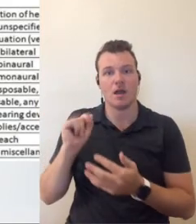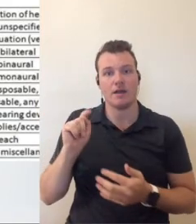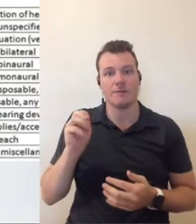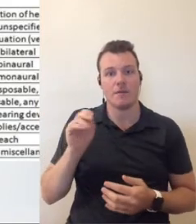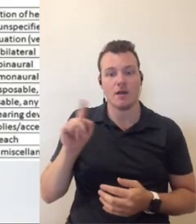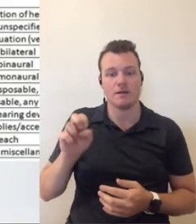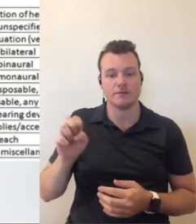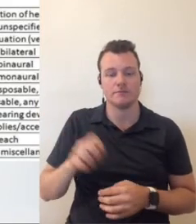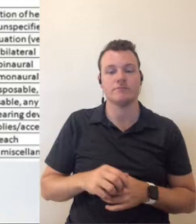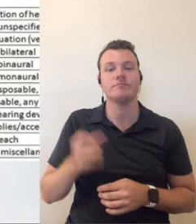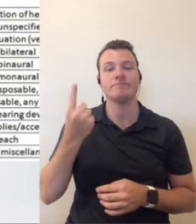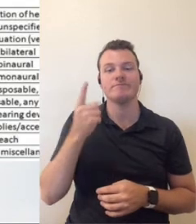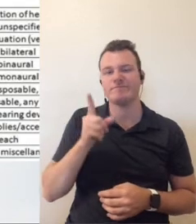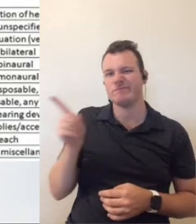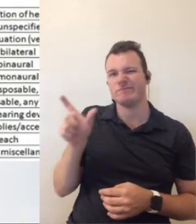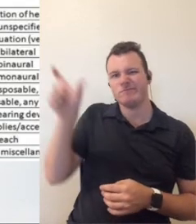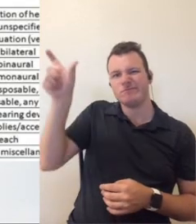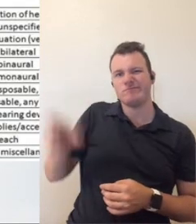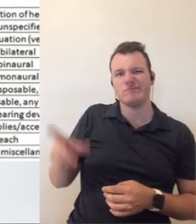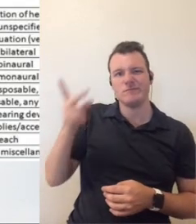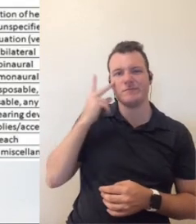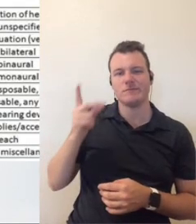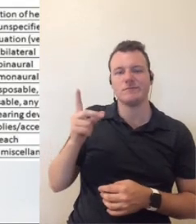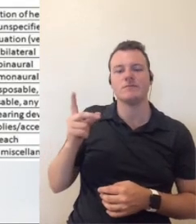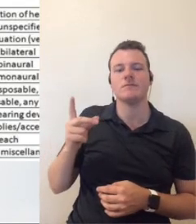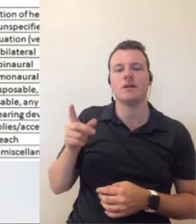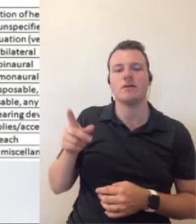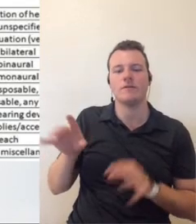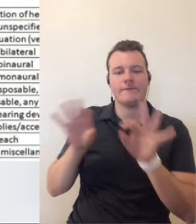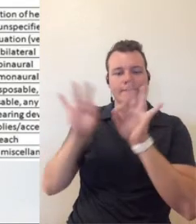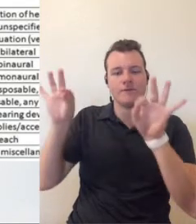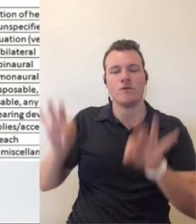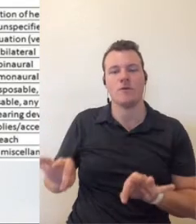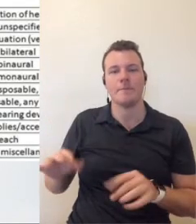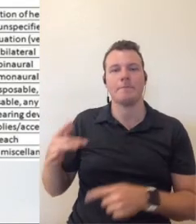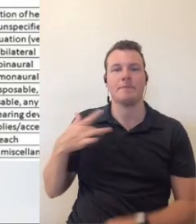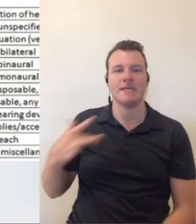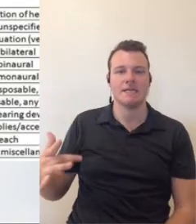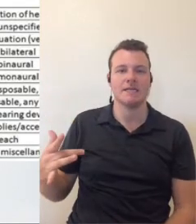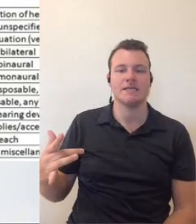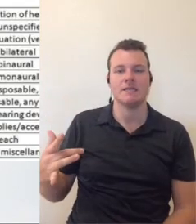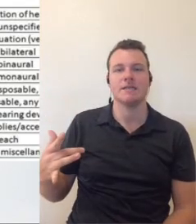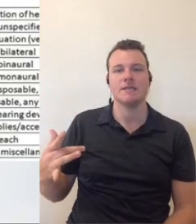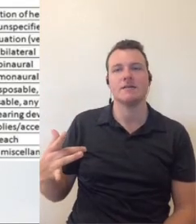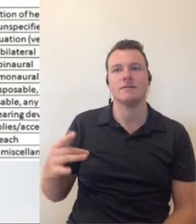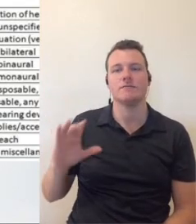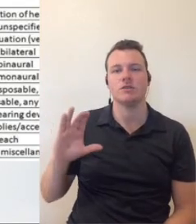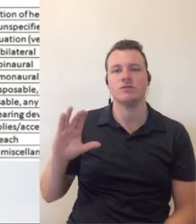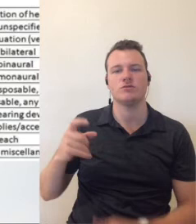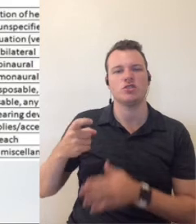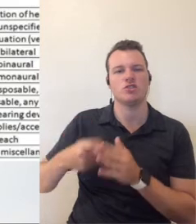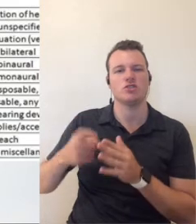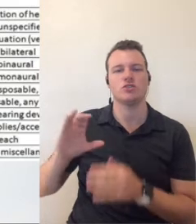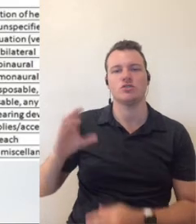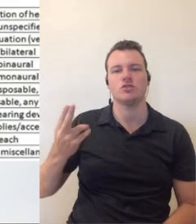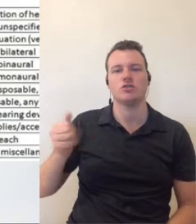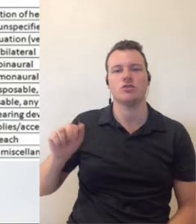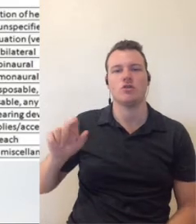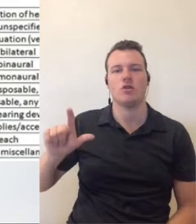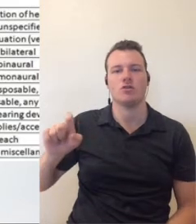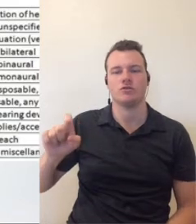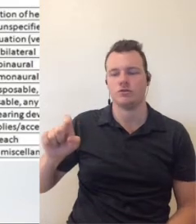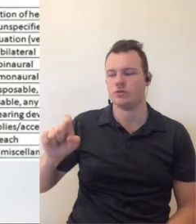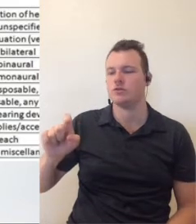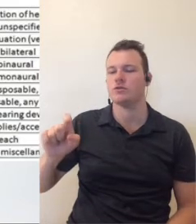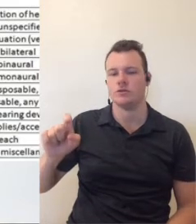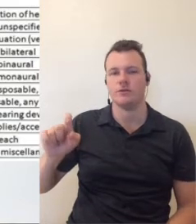is a screenshot of a form there that is typically used in a charge form that's typically used in the